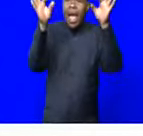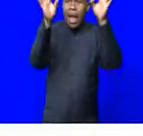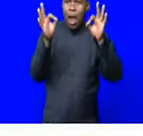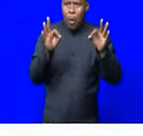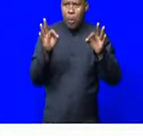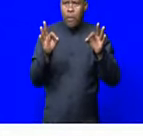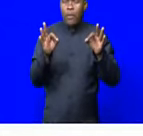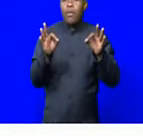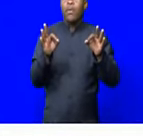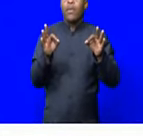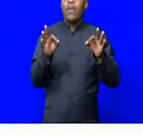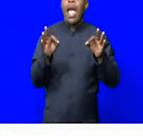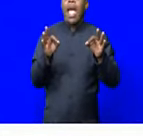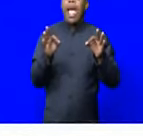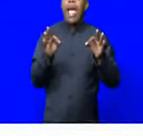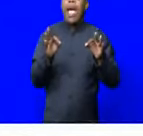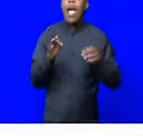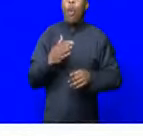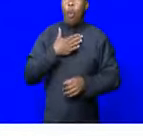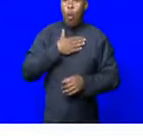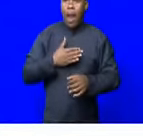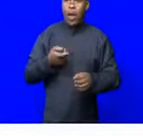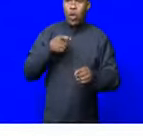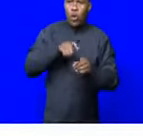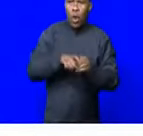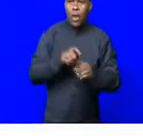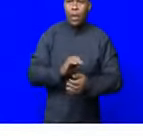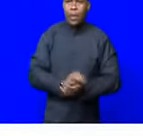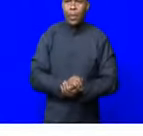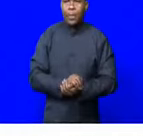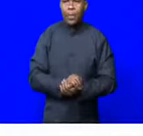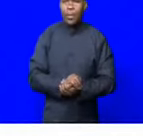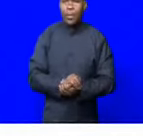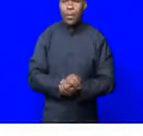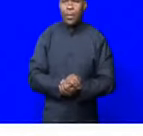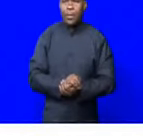officer, which is something I learned in the last 2 days.